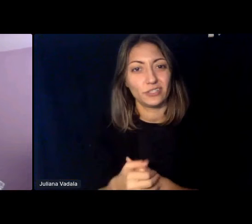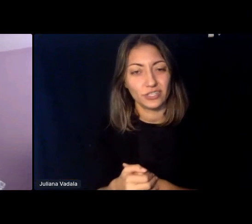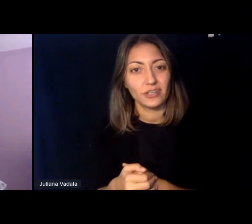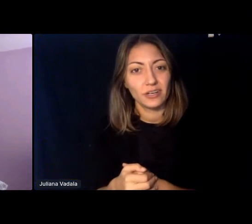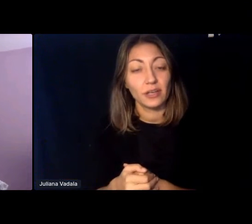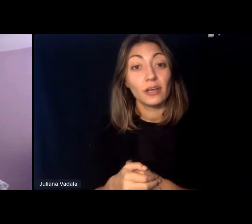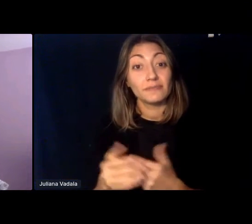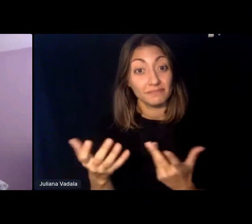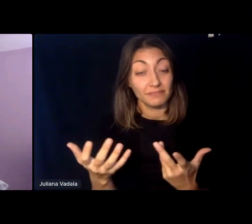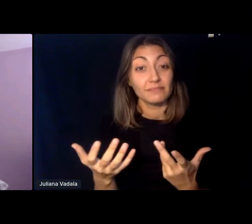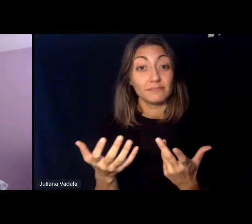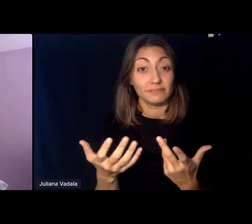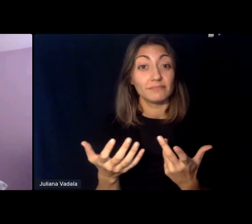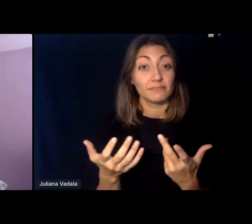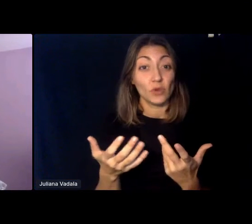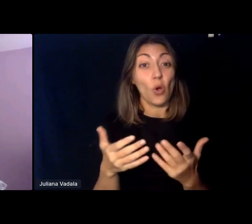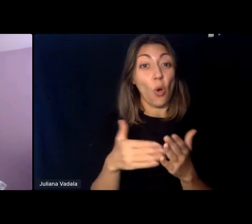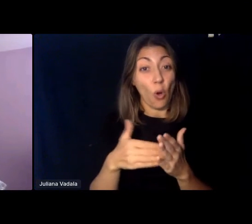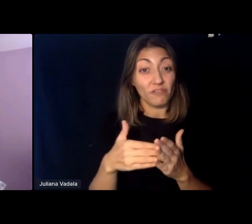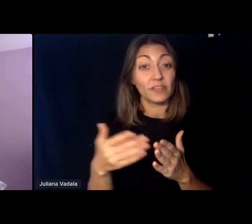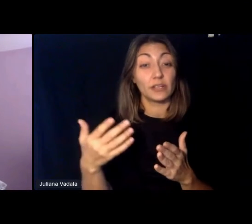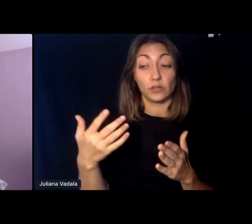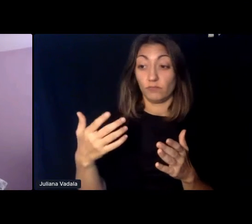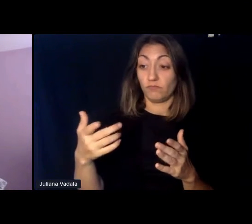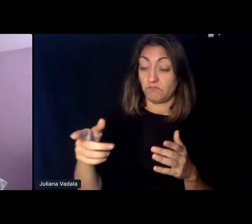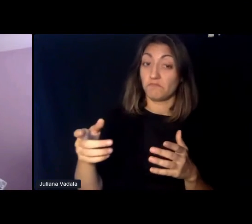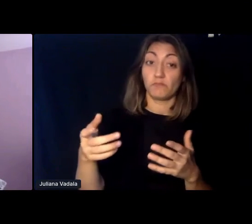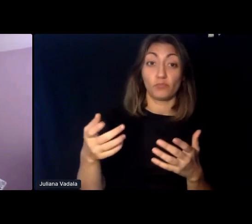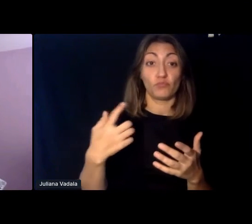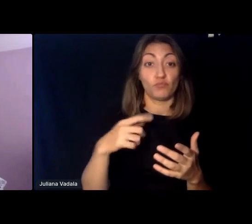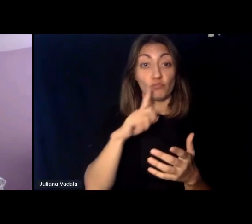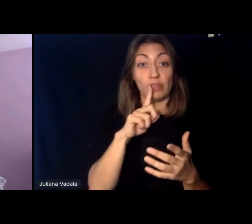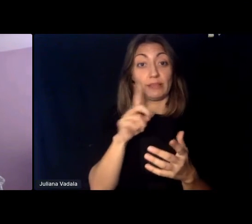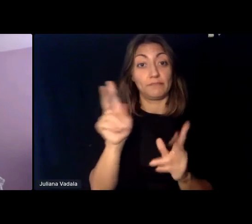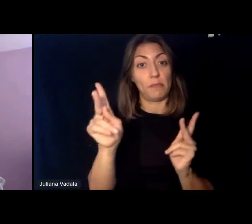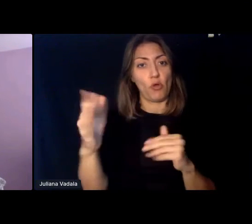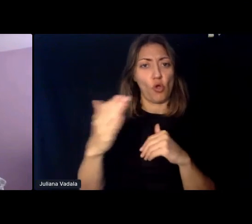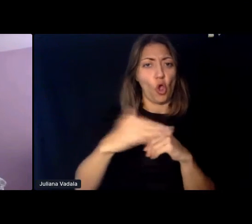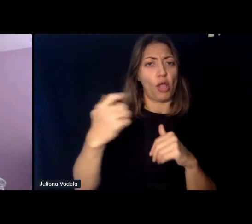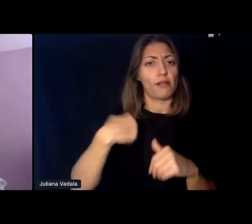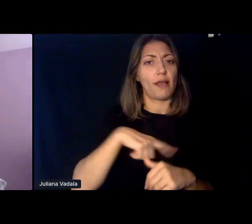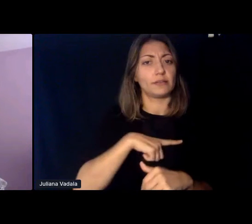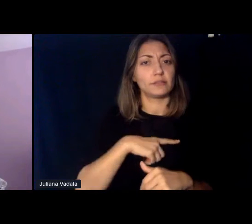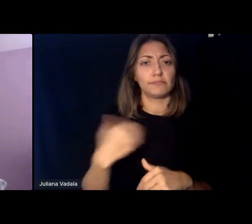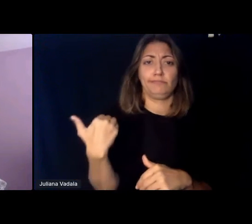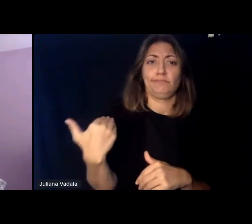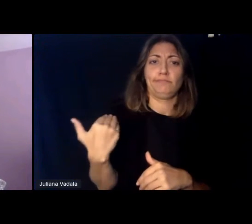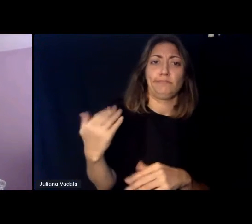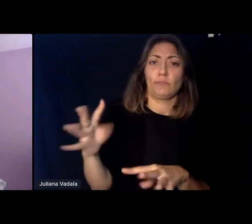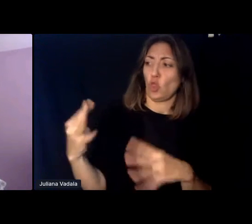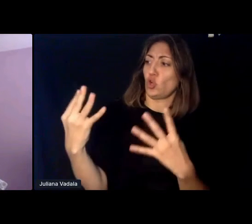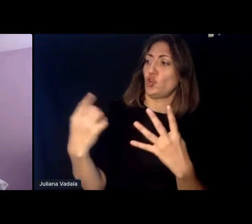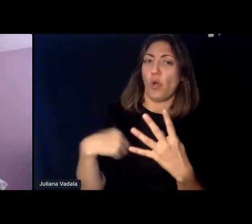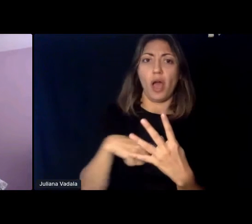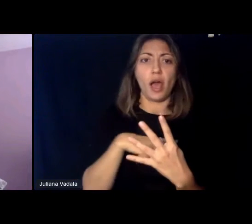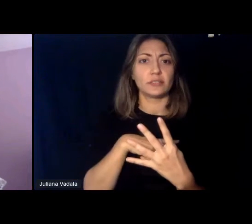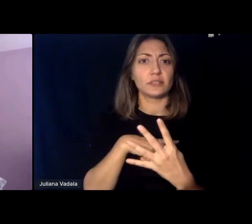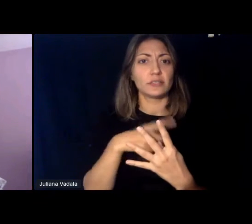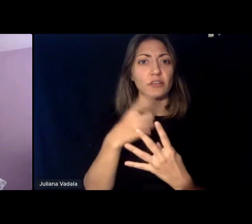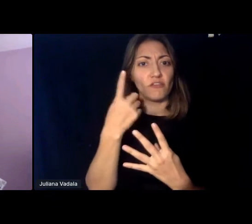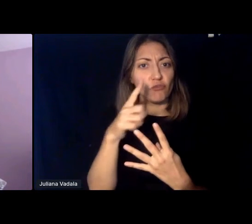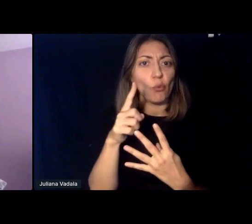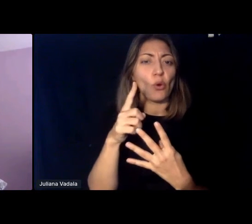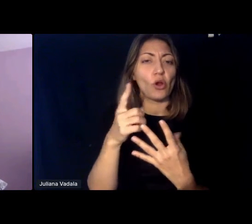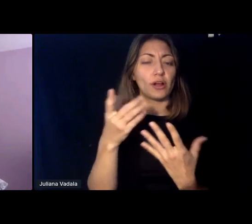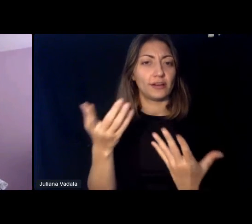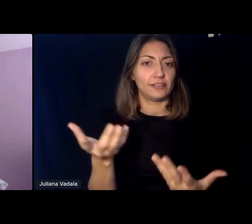our communities and are looked upon as those who have the answers. With all of that,